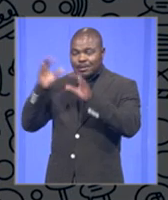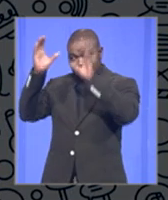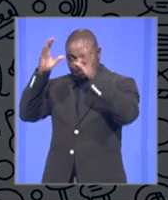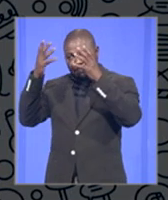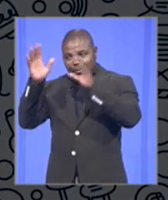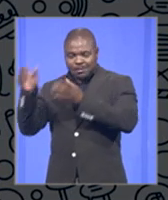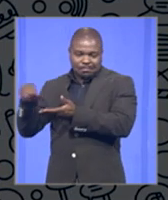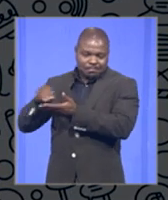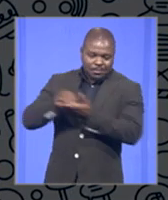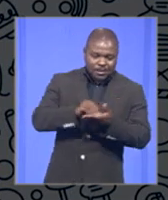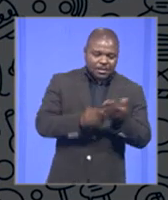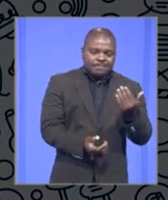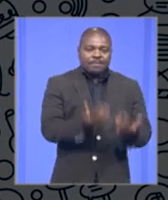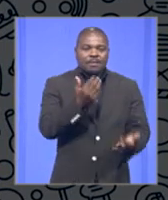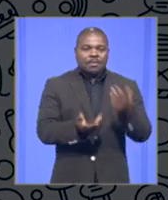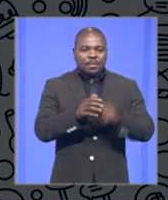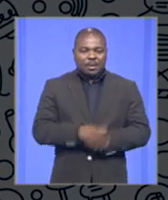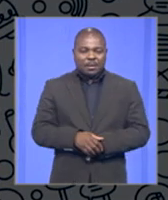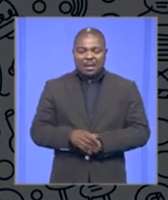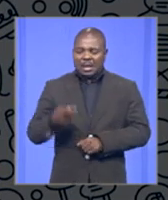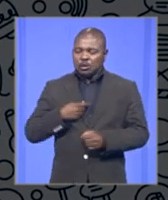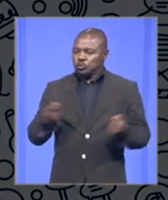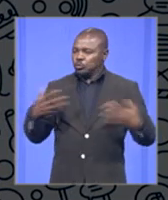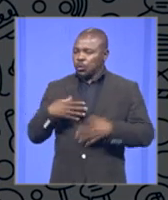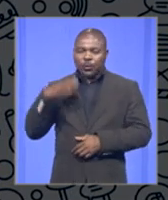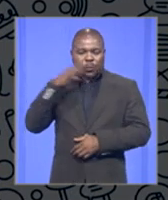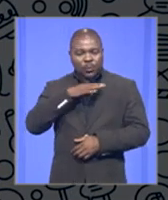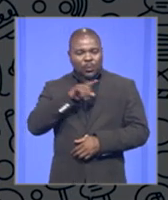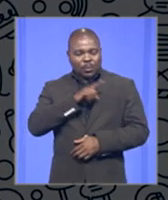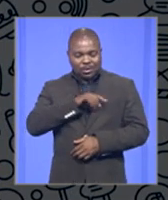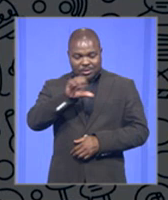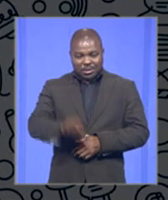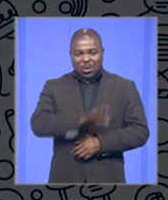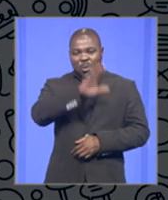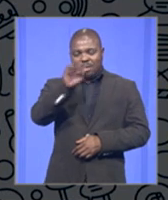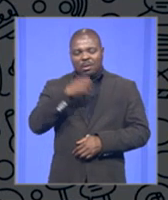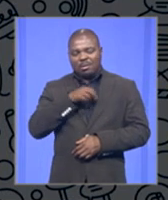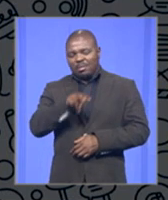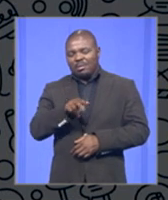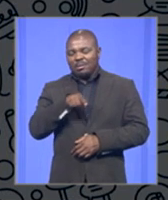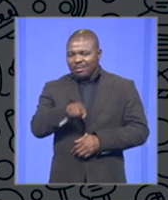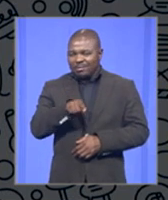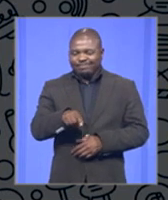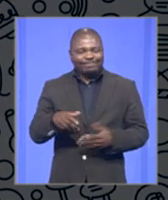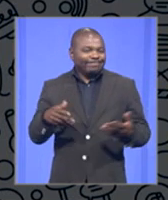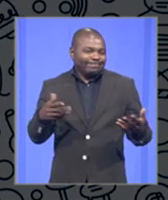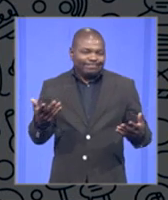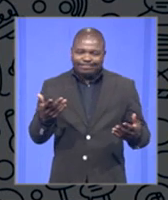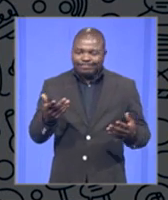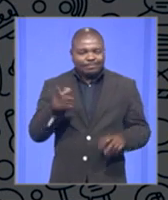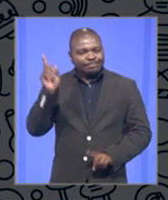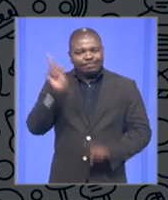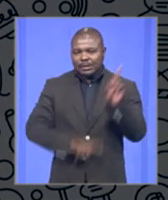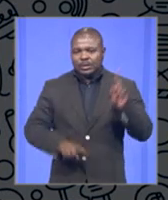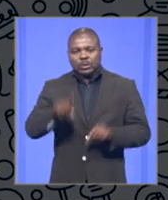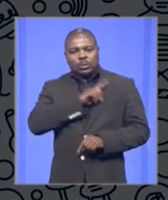gotse mollo ga go makatse tota kgale go ntse go bontsha gore naga a rona go bua nnete ya palelwa ka kgaogo e kana-kana e ntse e le